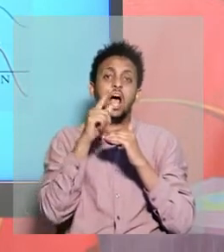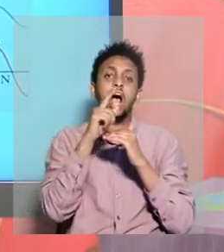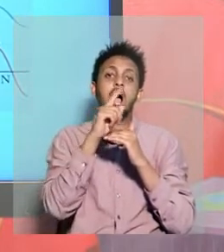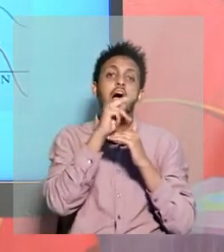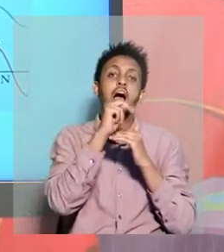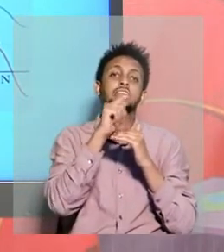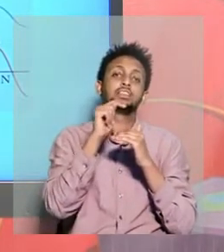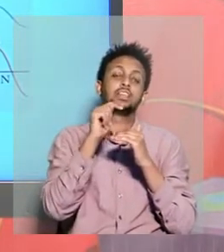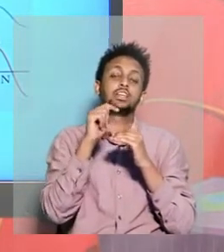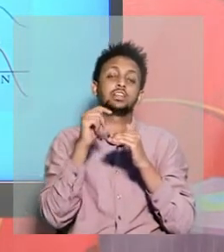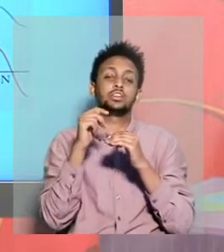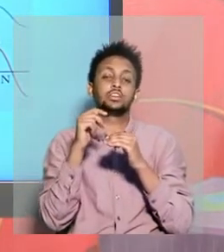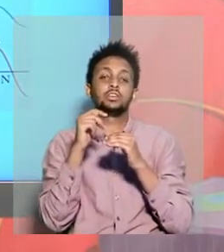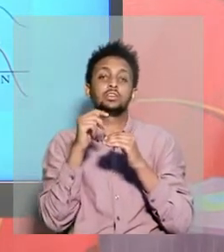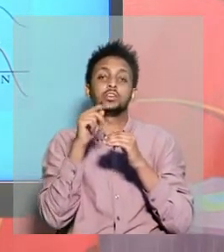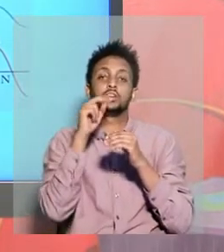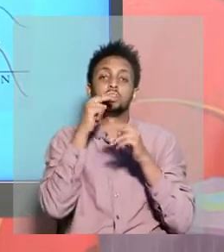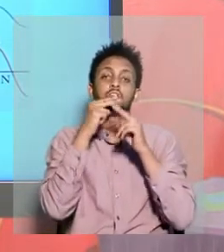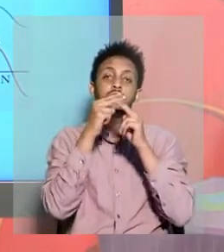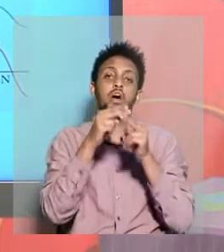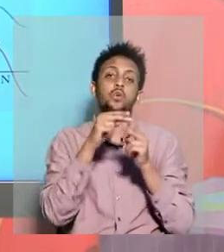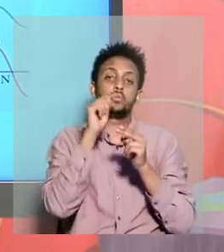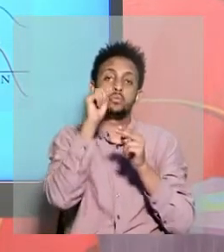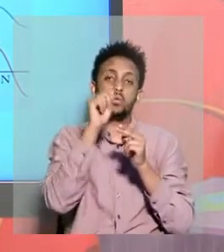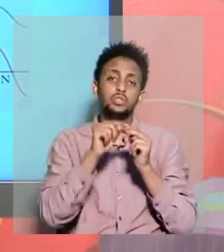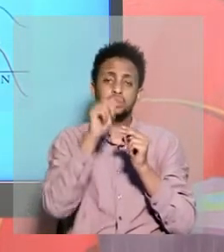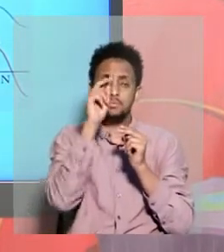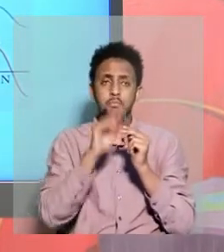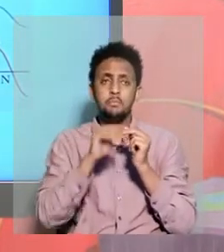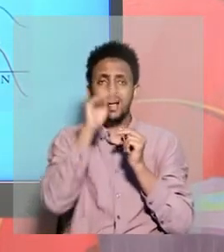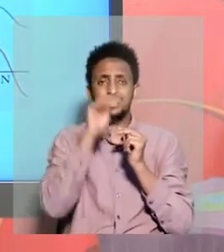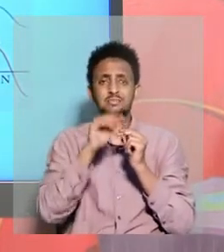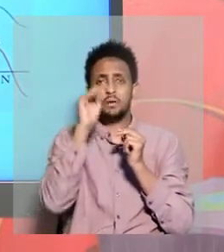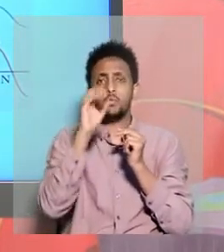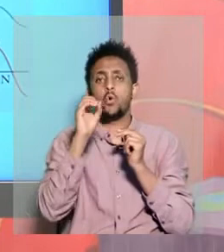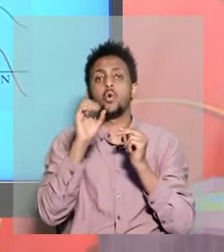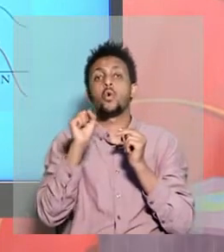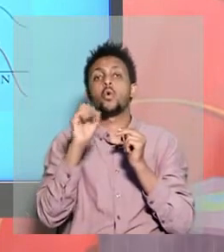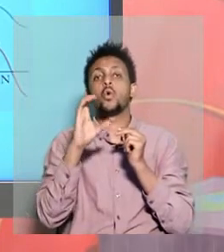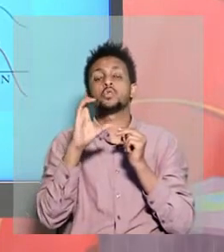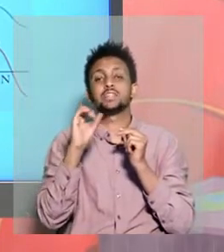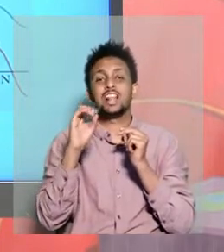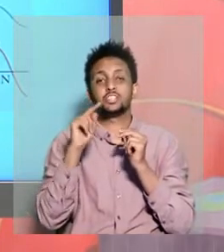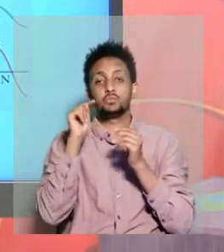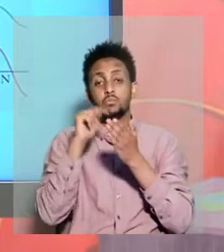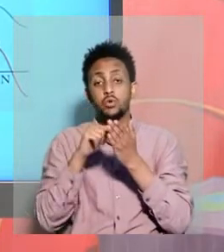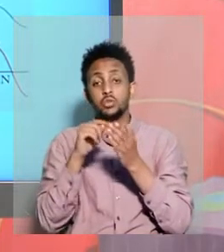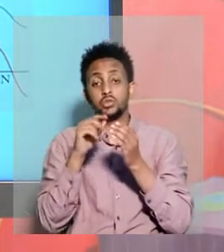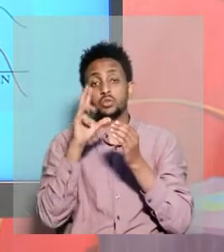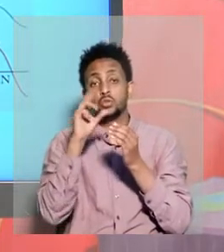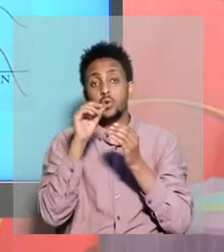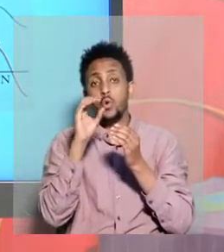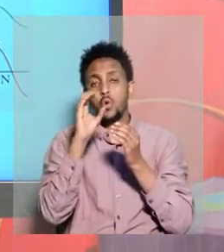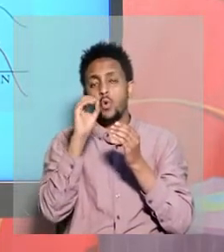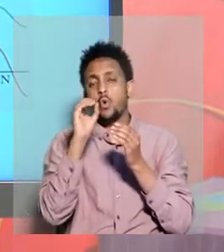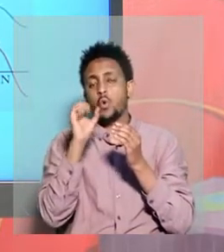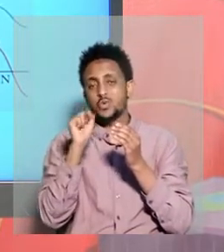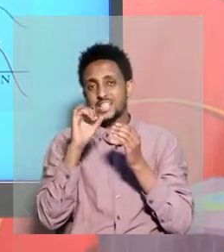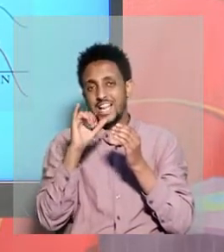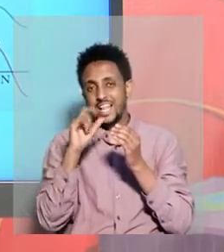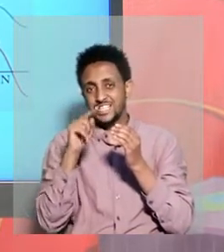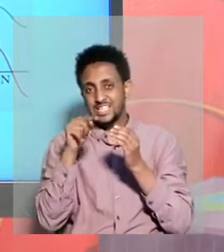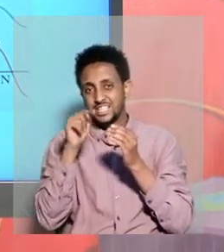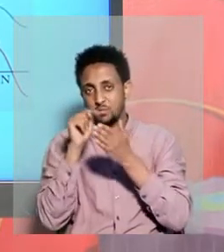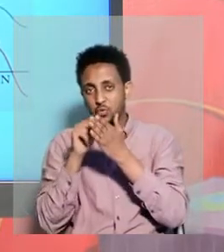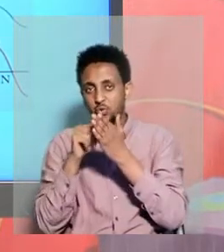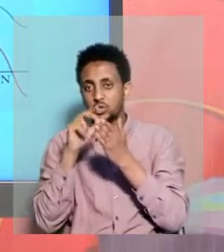antinodes. Antinodes are known to be points with maximum oscillation. And there are points with no oscillation.